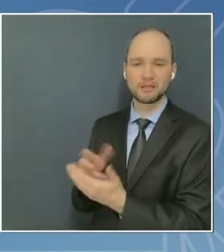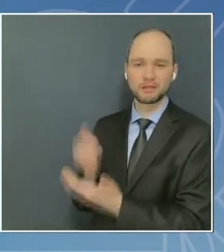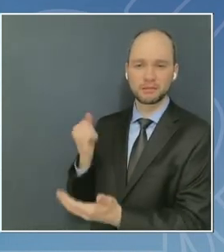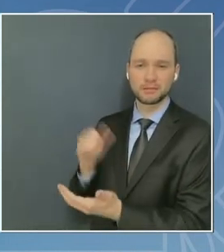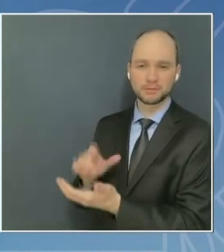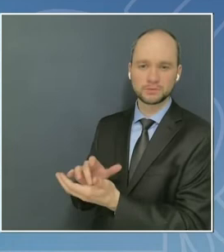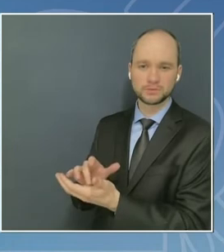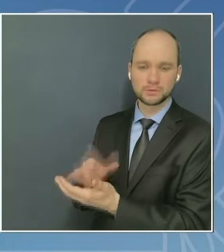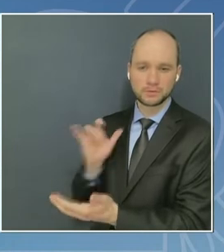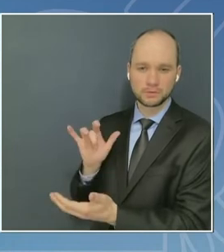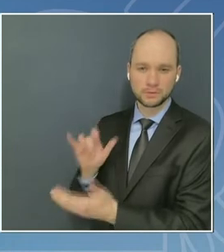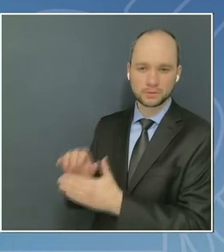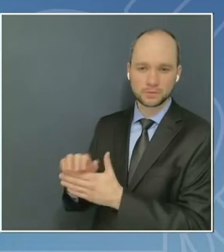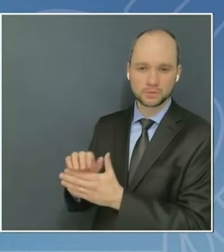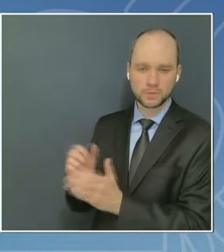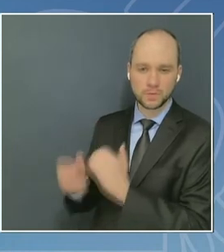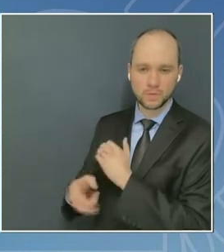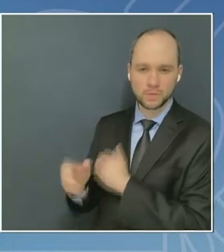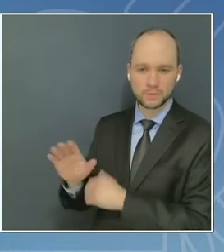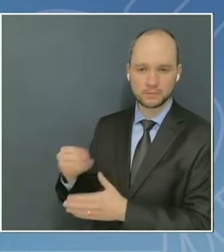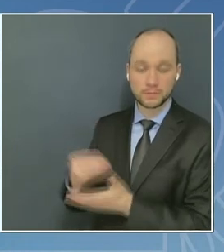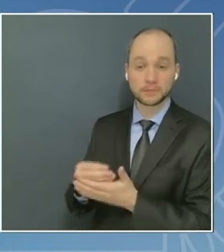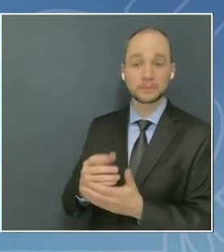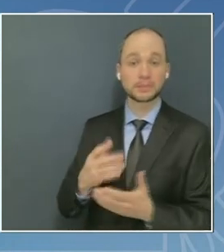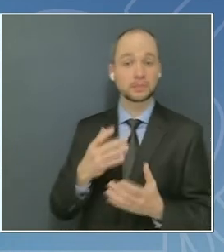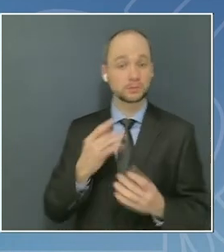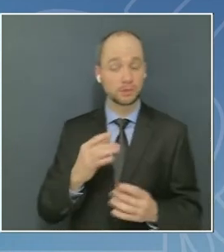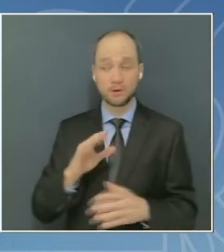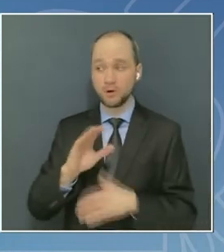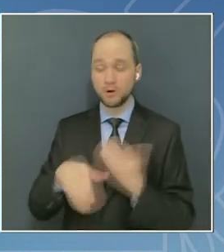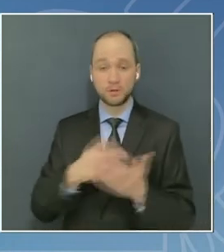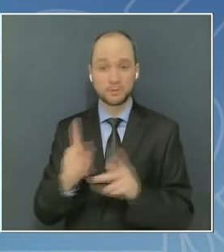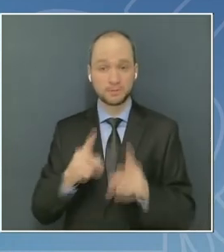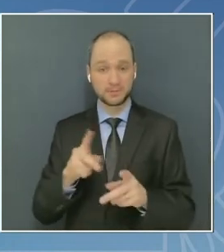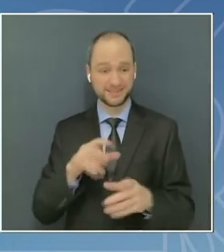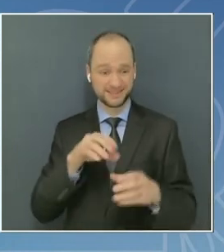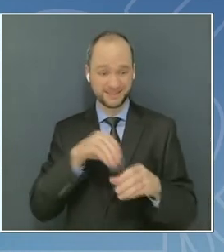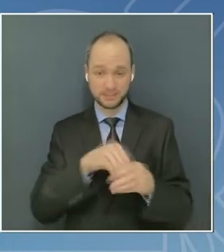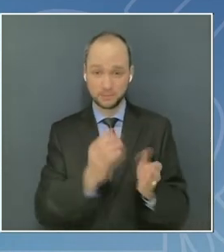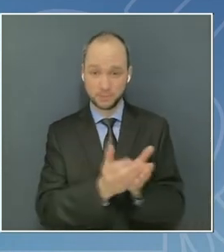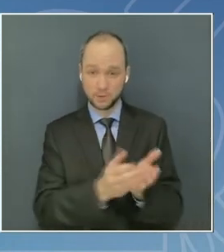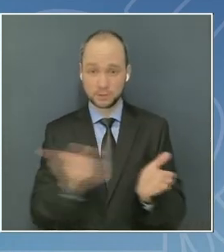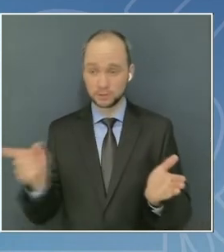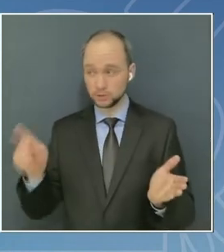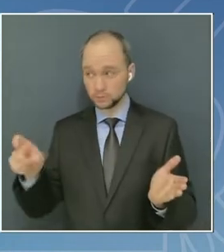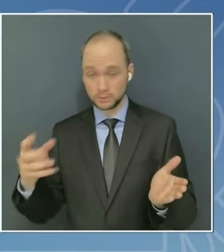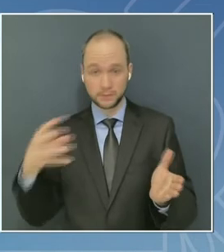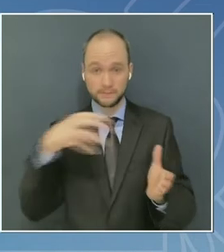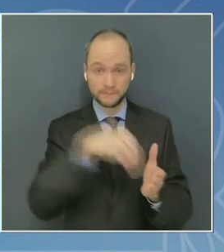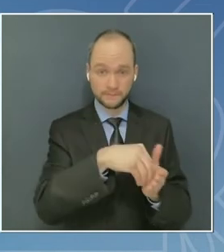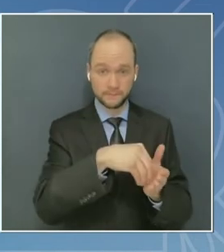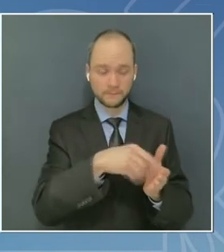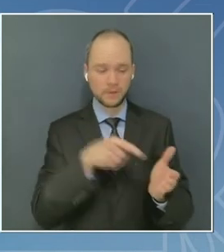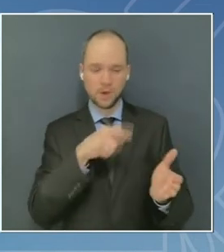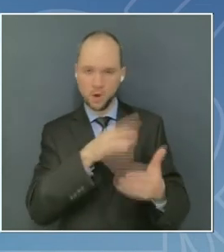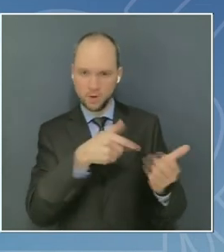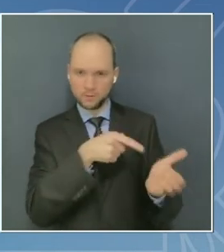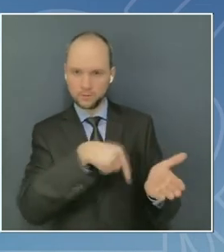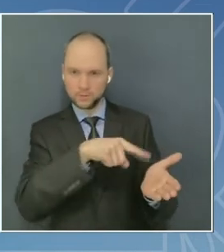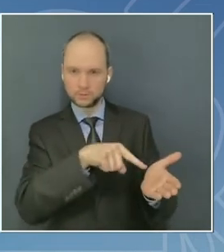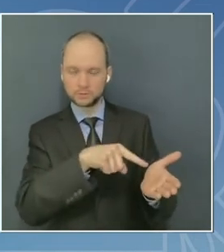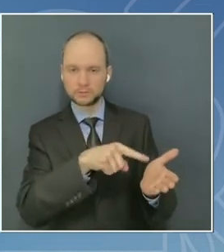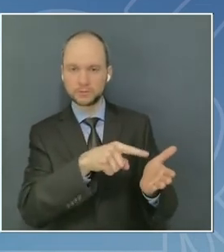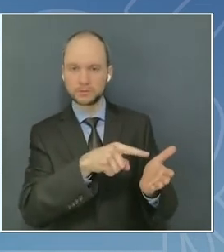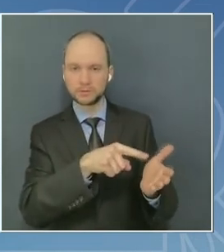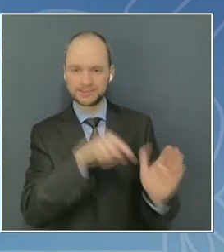were on that first boat they were supposed to be on were killed. And so this set back my family several years.